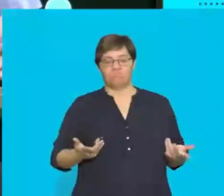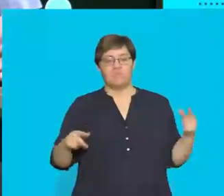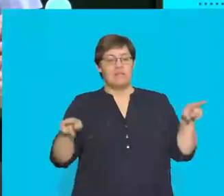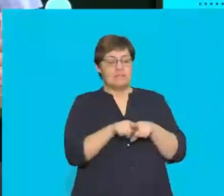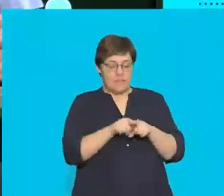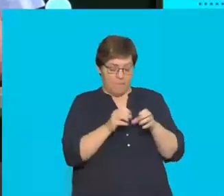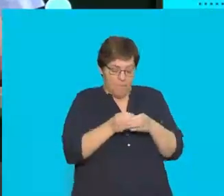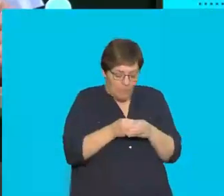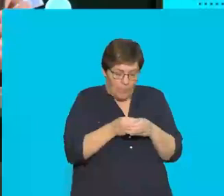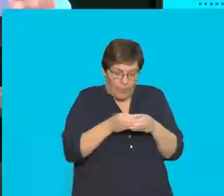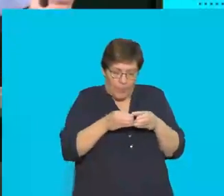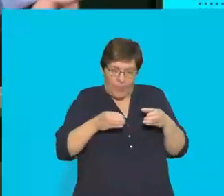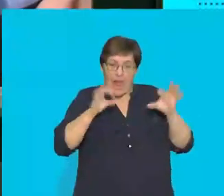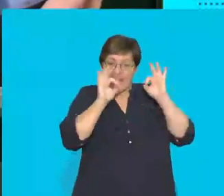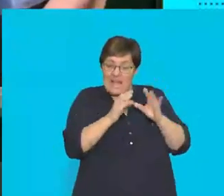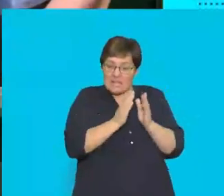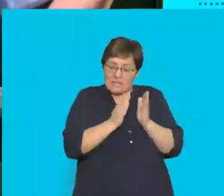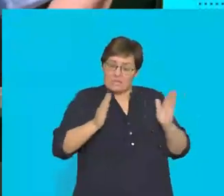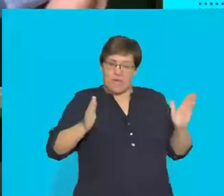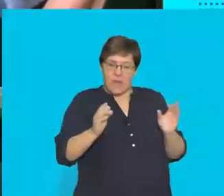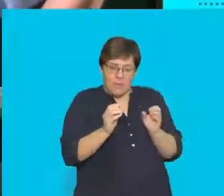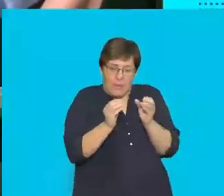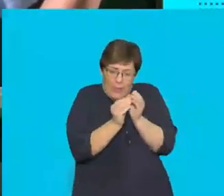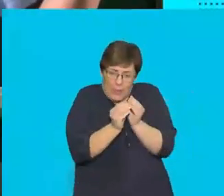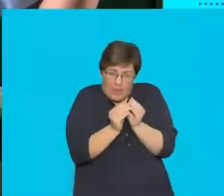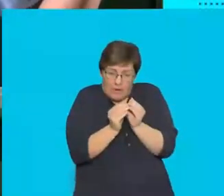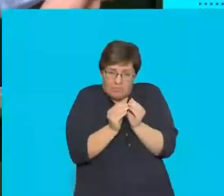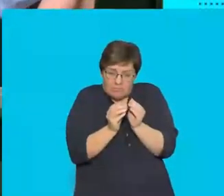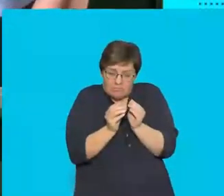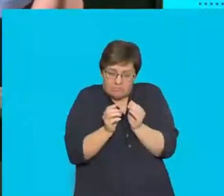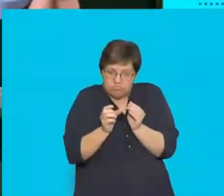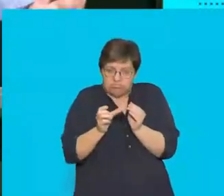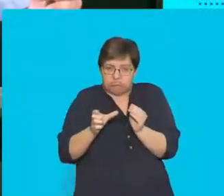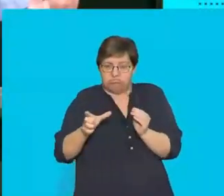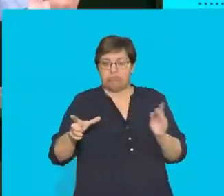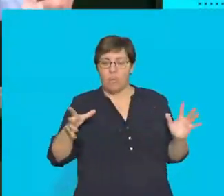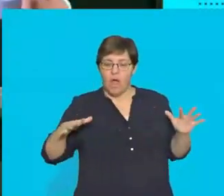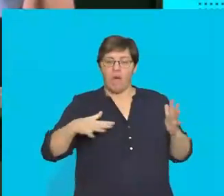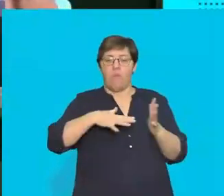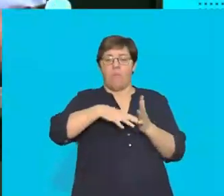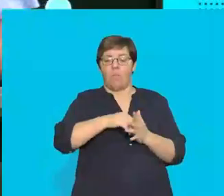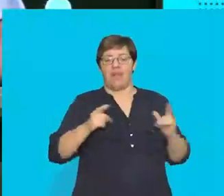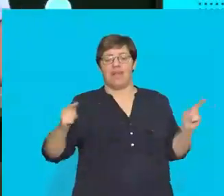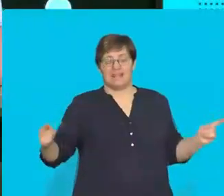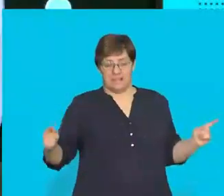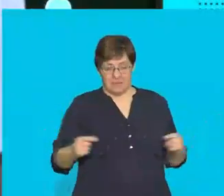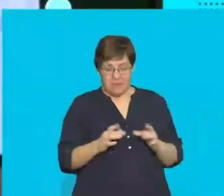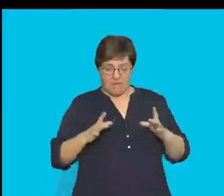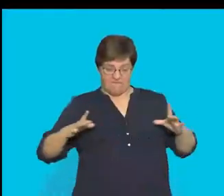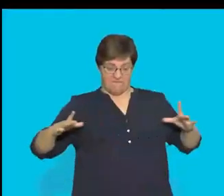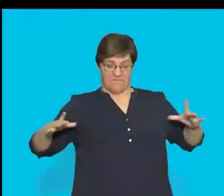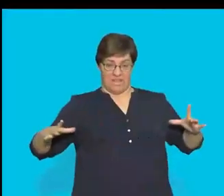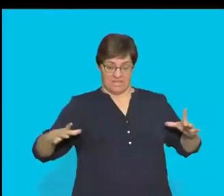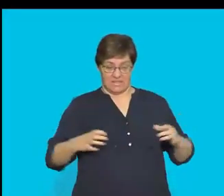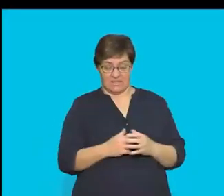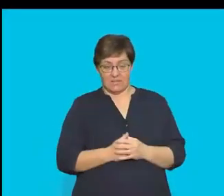everywhere. And so the further we go away from the current-carrying conductor, the weaker the field goes. And